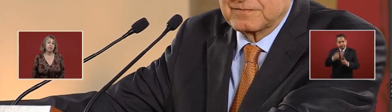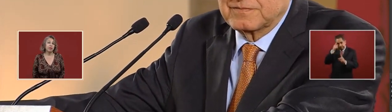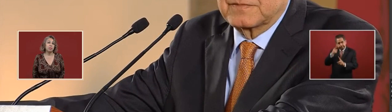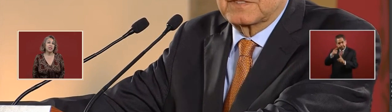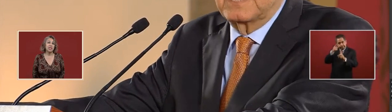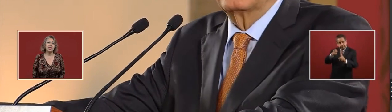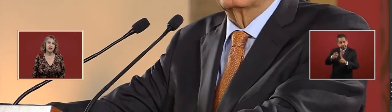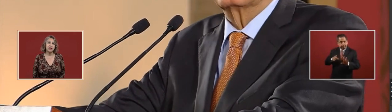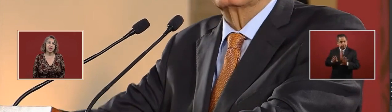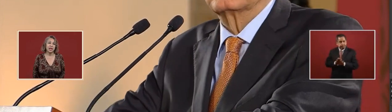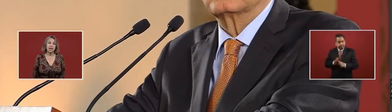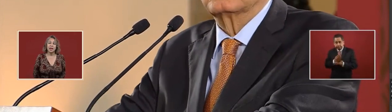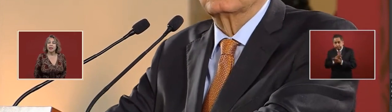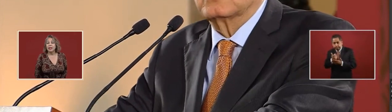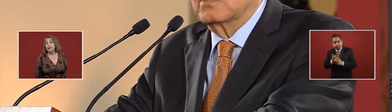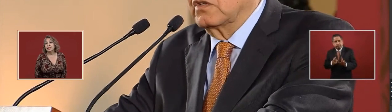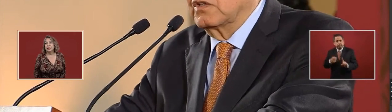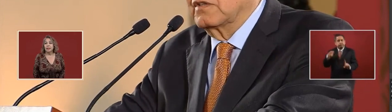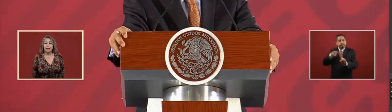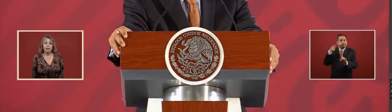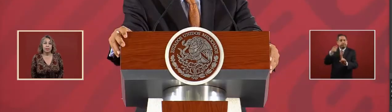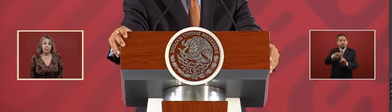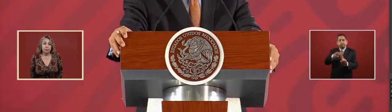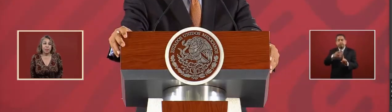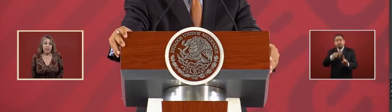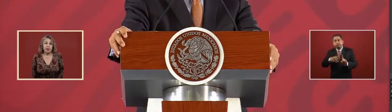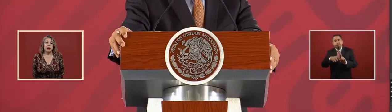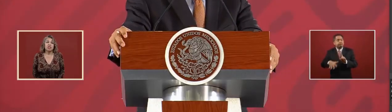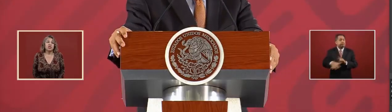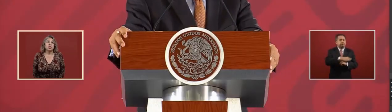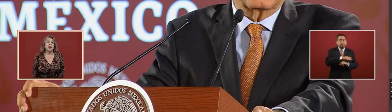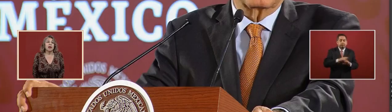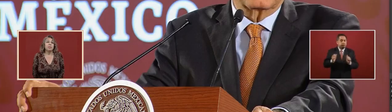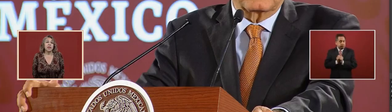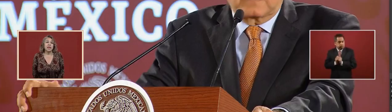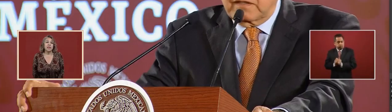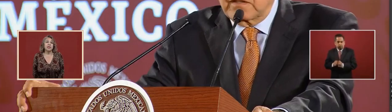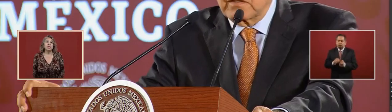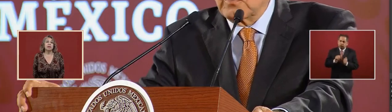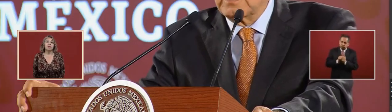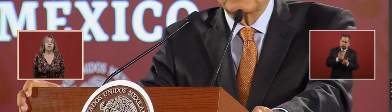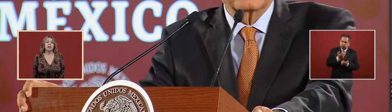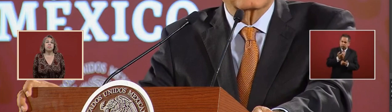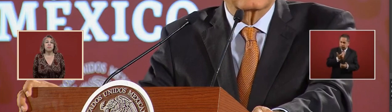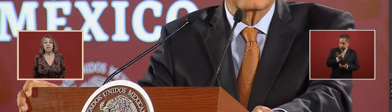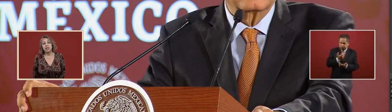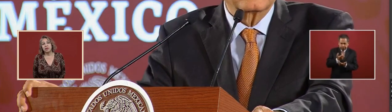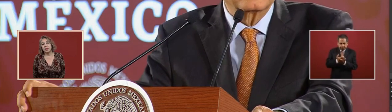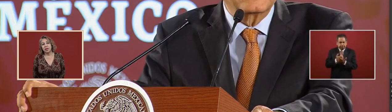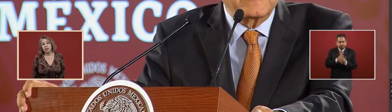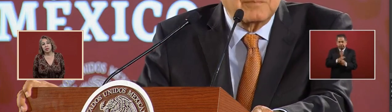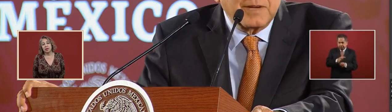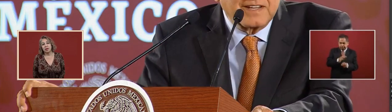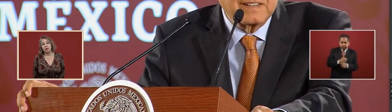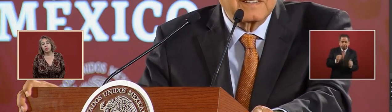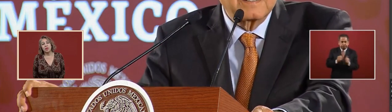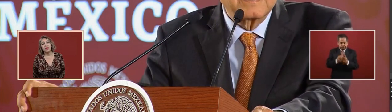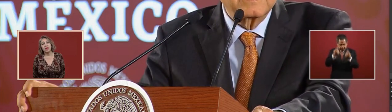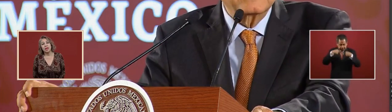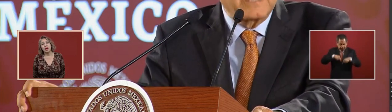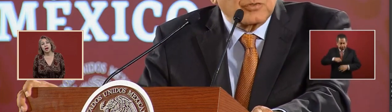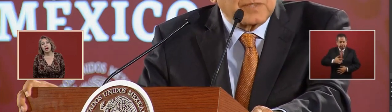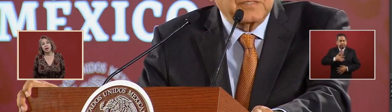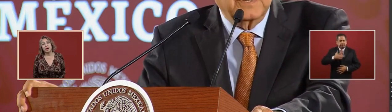material. Of materially, sino, but also to accompany the material